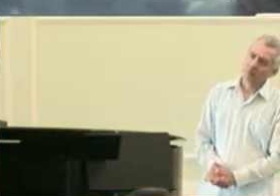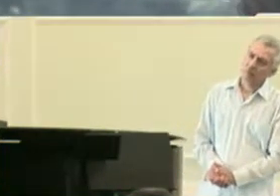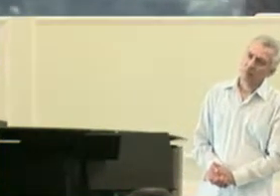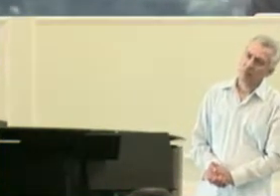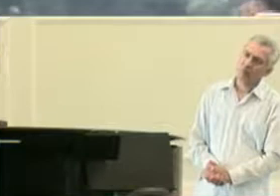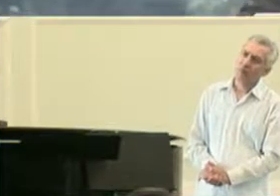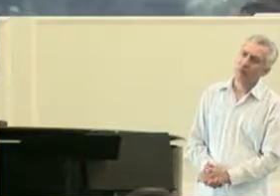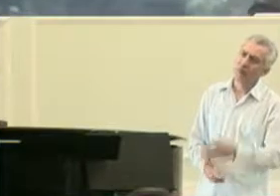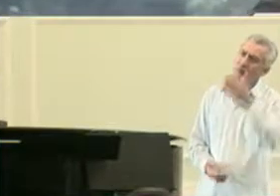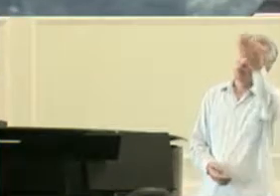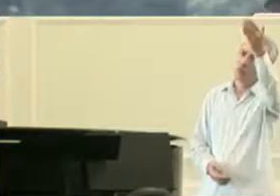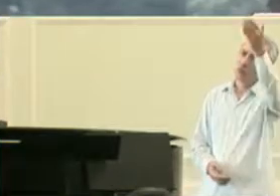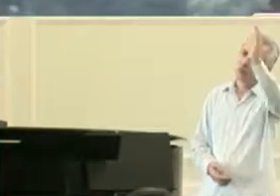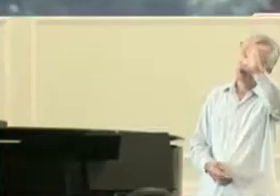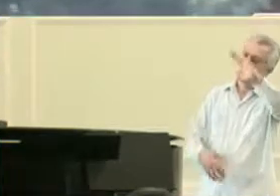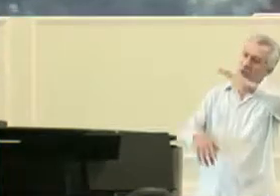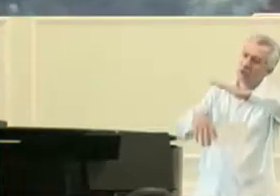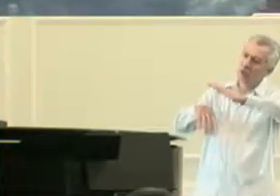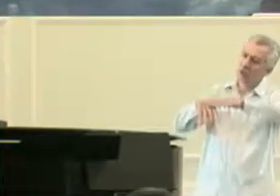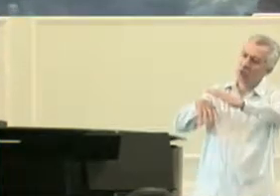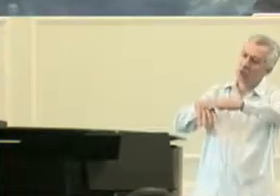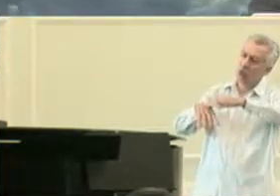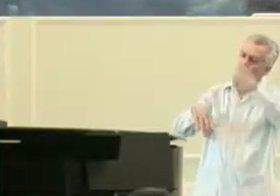is a call to service.